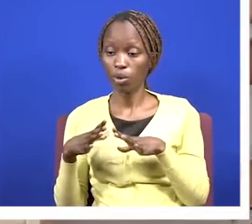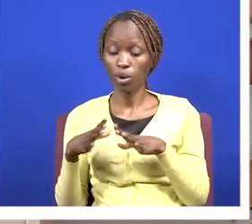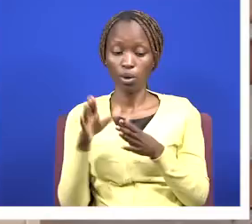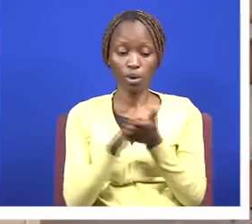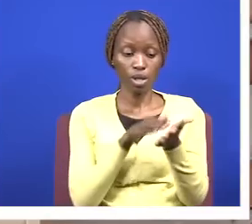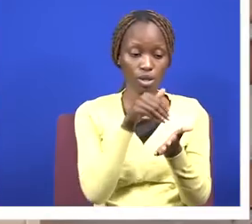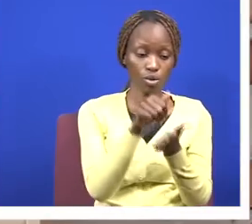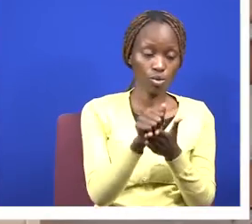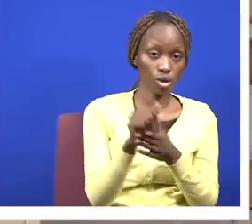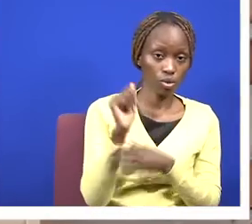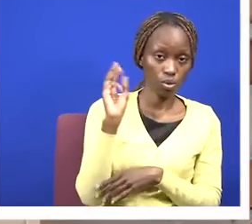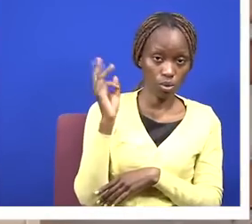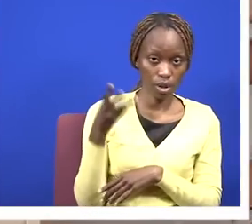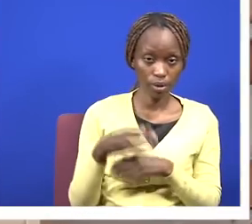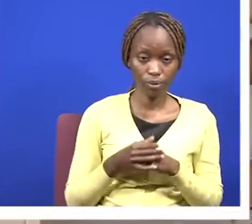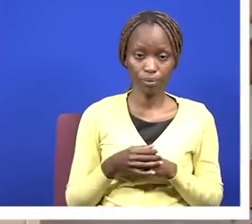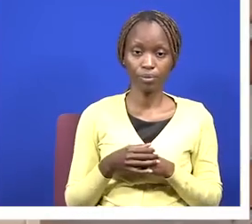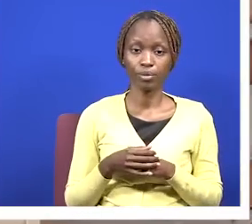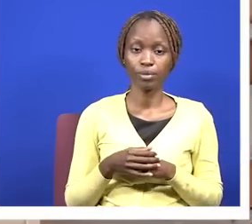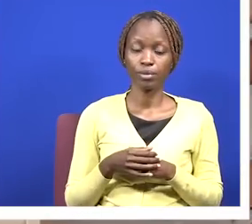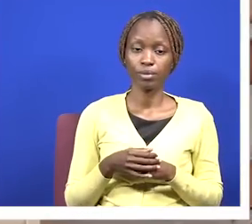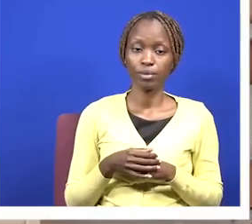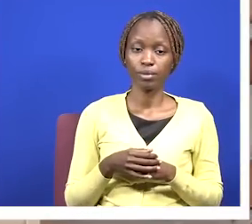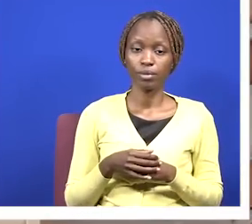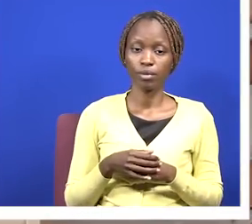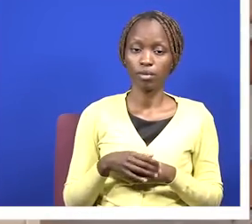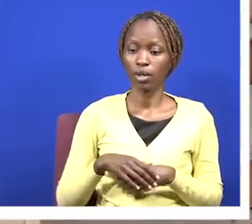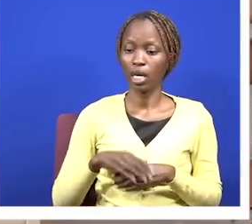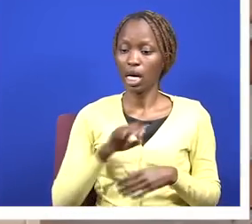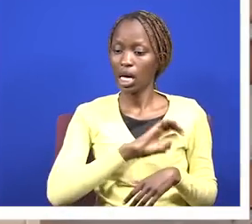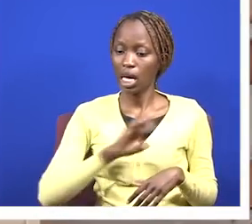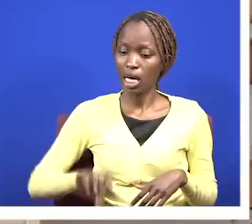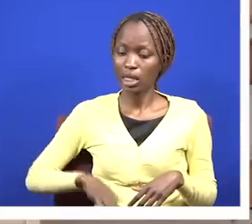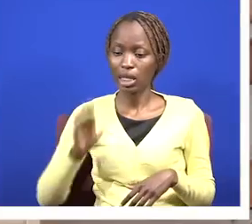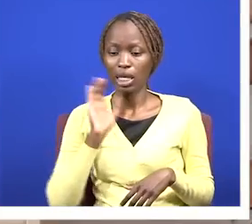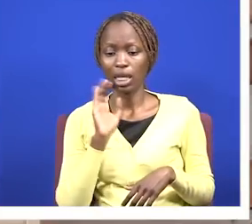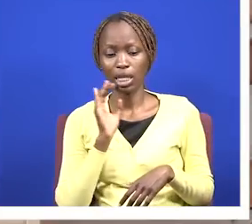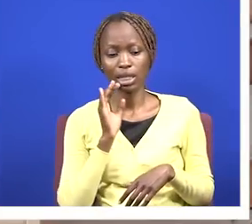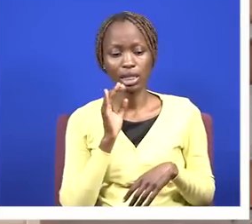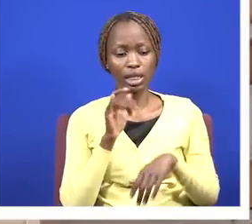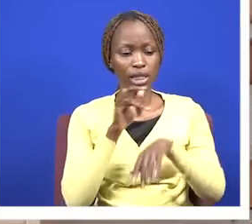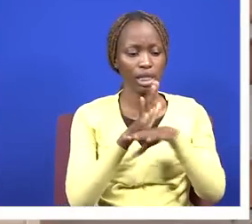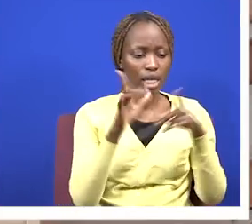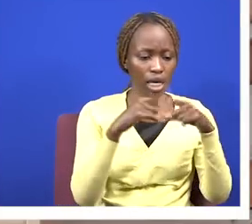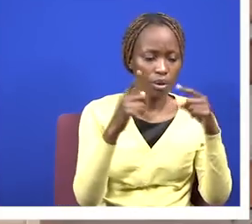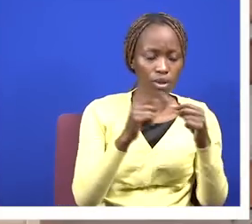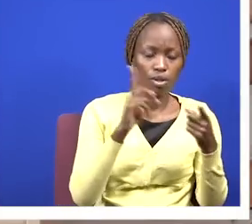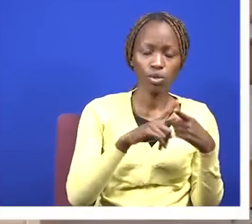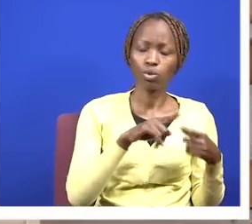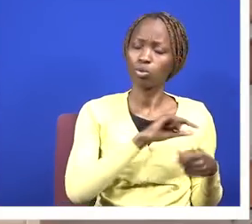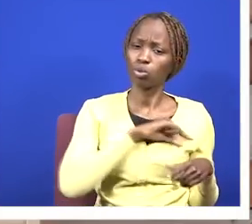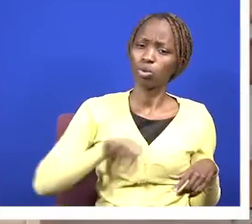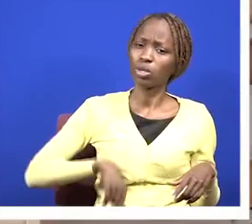destroyed. So Mordecai quickly sent a message to Queen Esther in the palace,